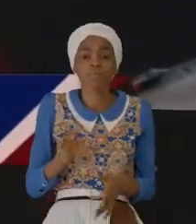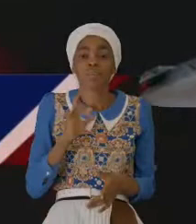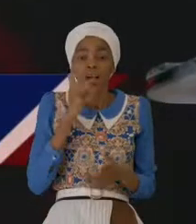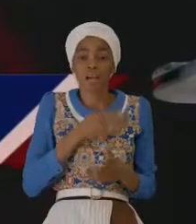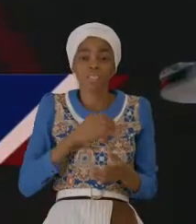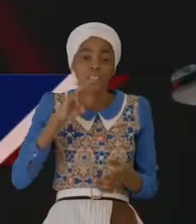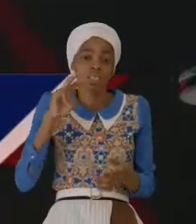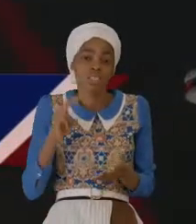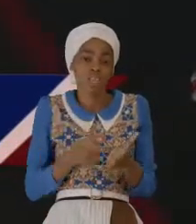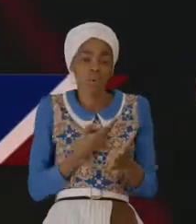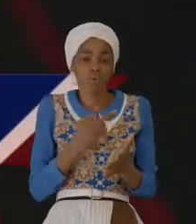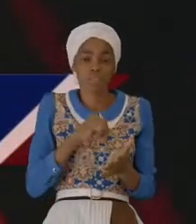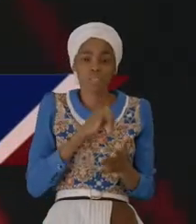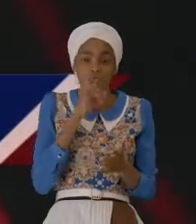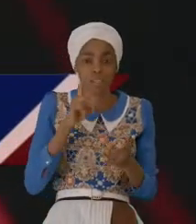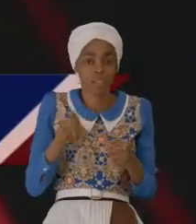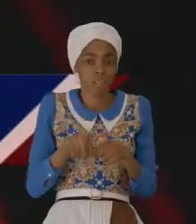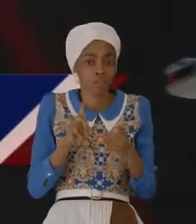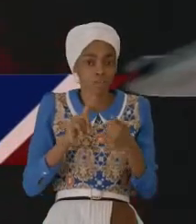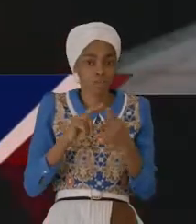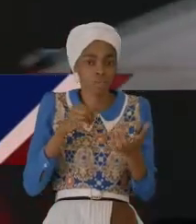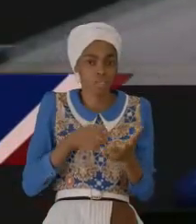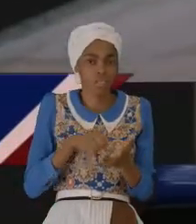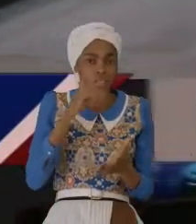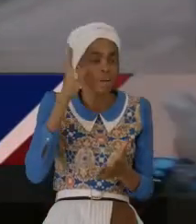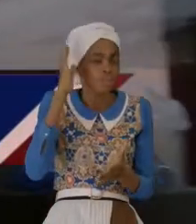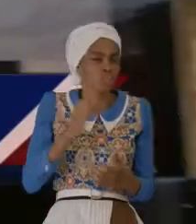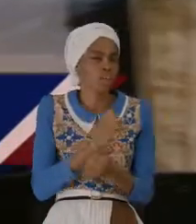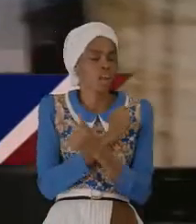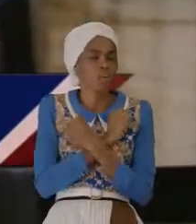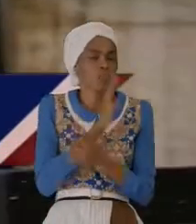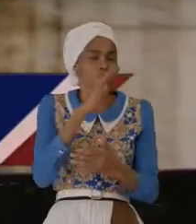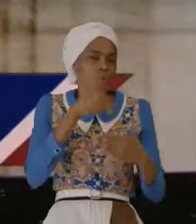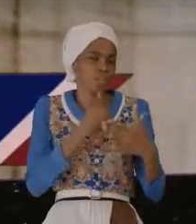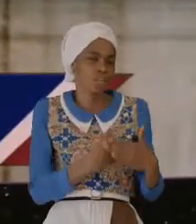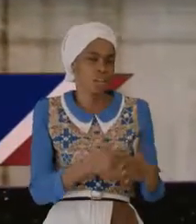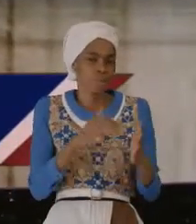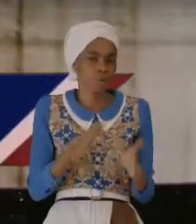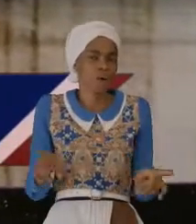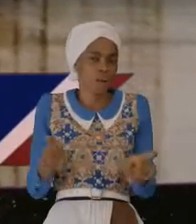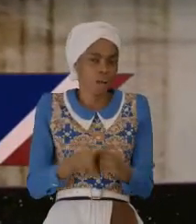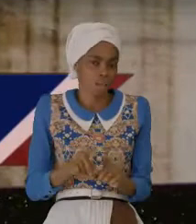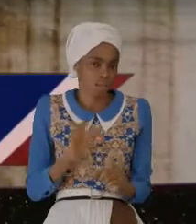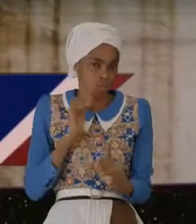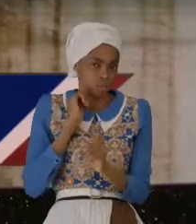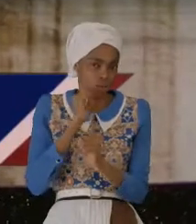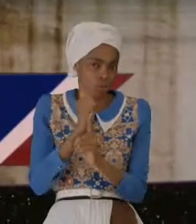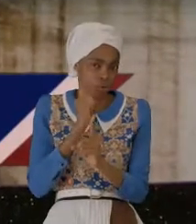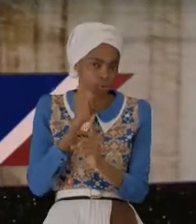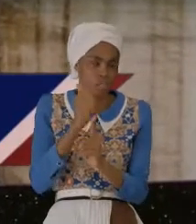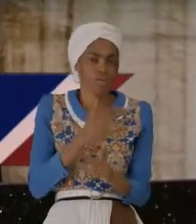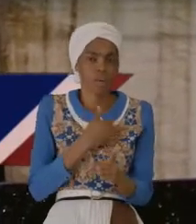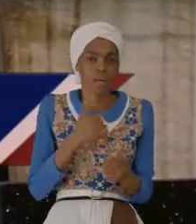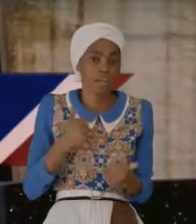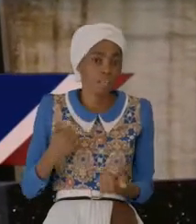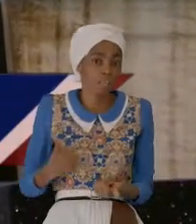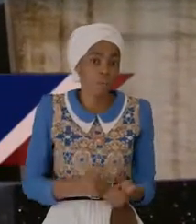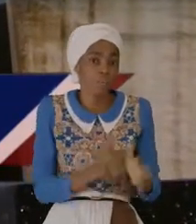thy neighbor as thyself and the Apostle says for all the law everything